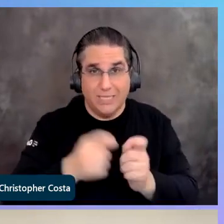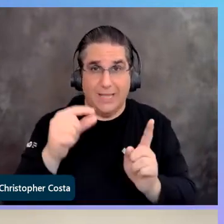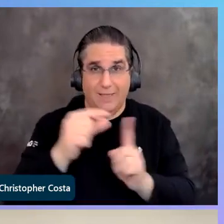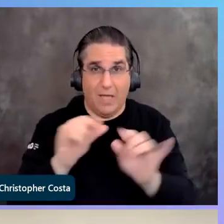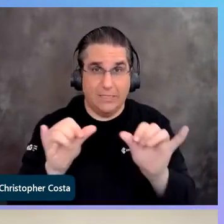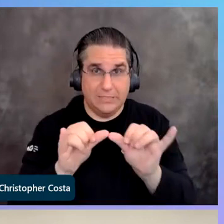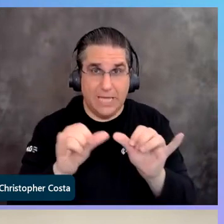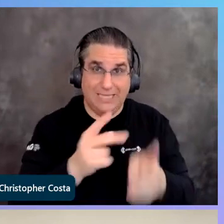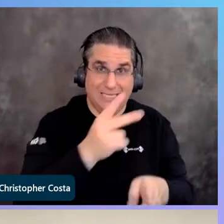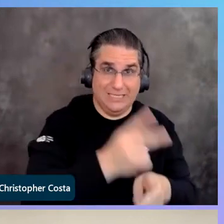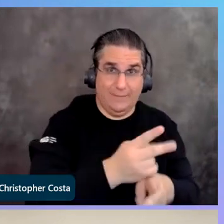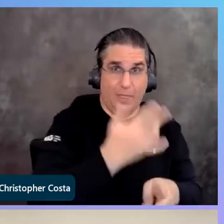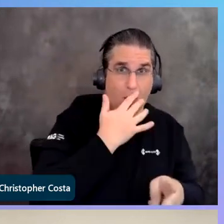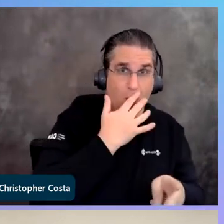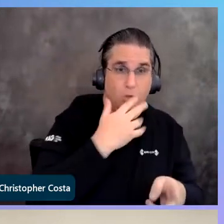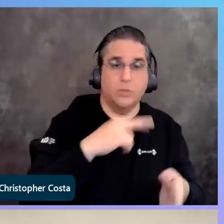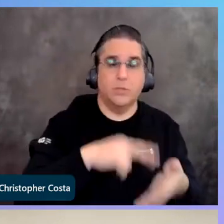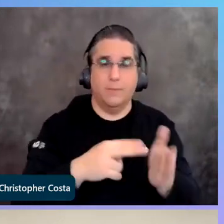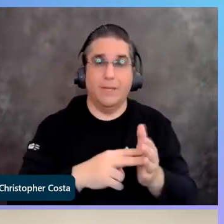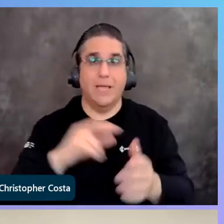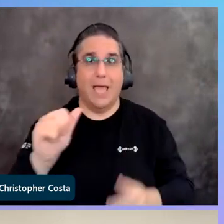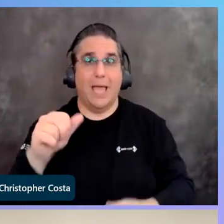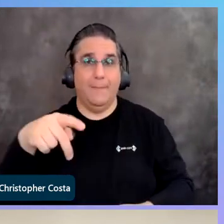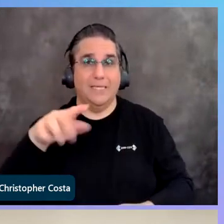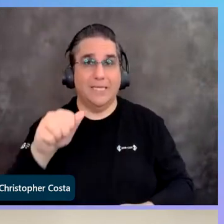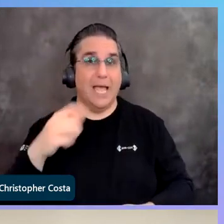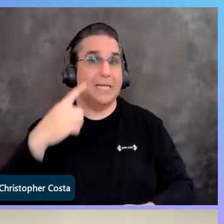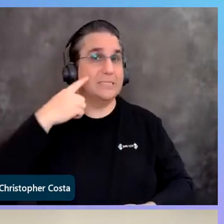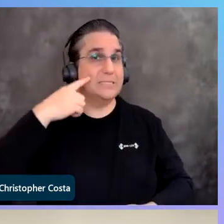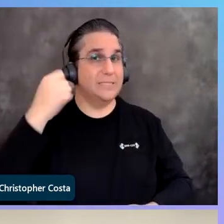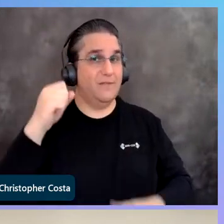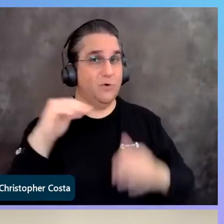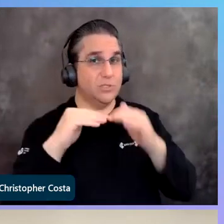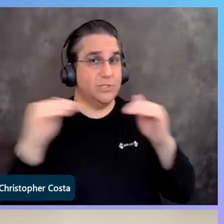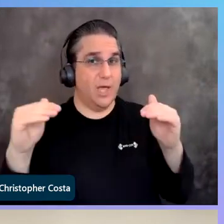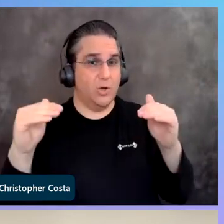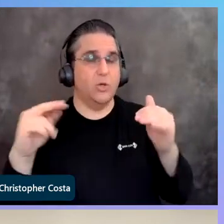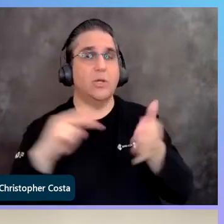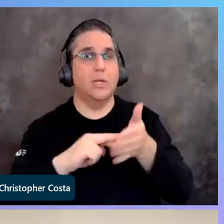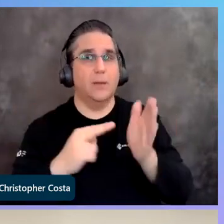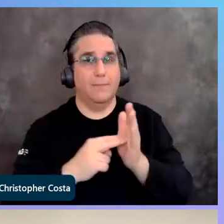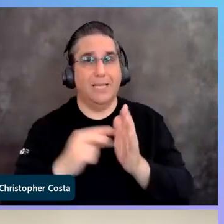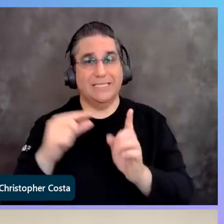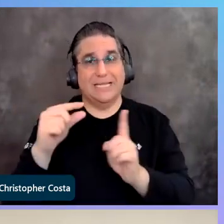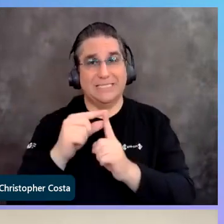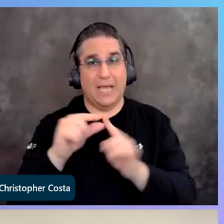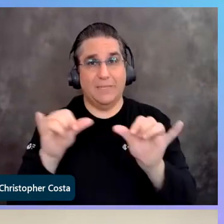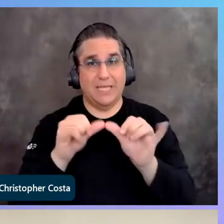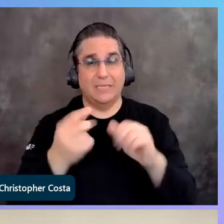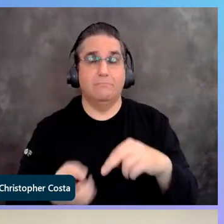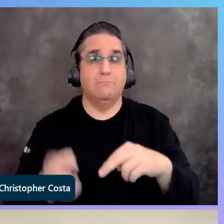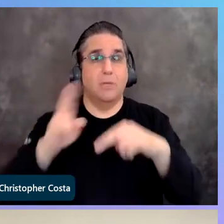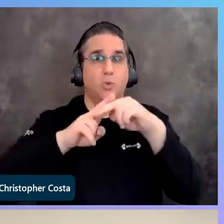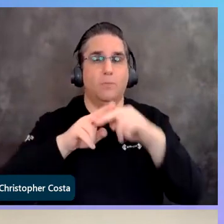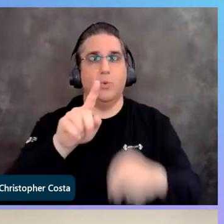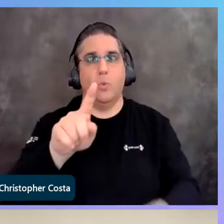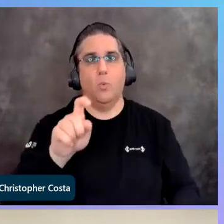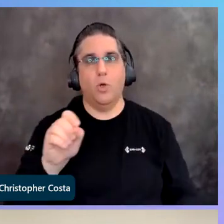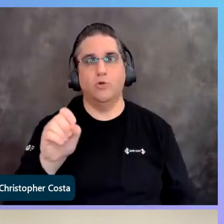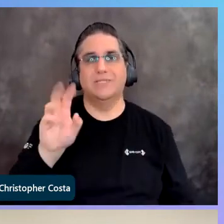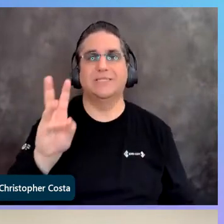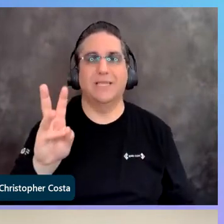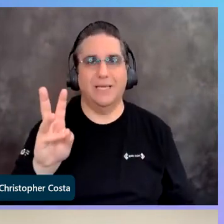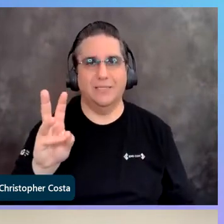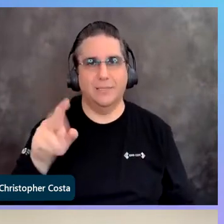usage, then by APCA silver standards, I'd have to increase the type to 106 pixels. It's quite